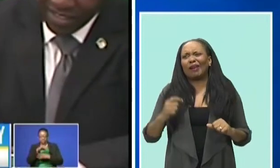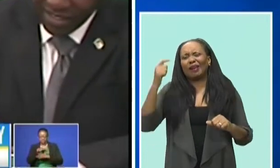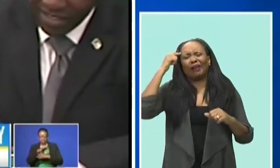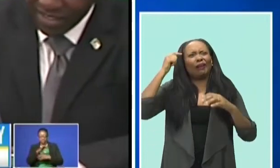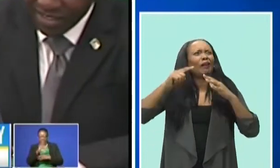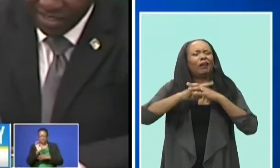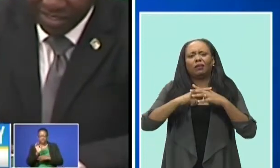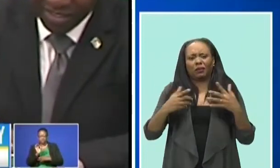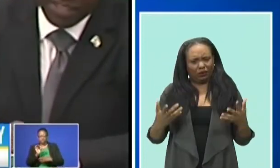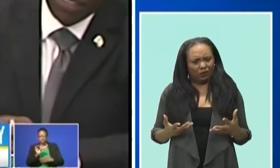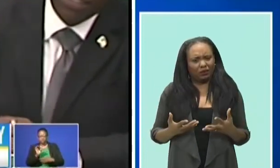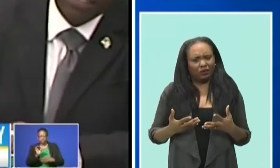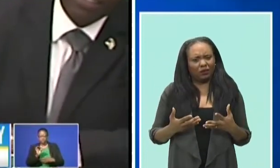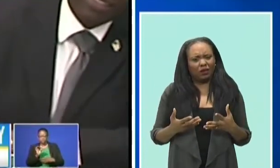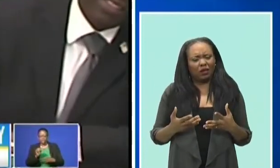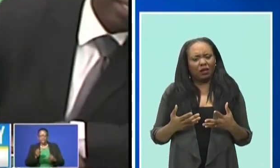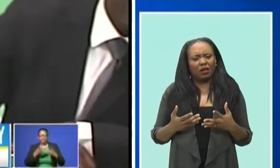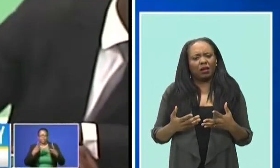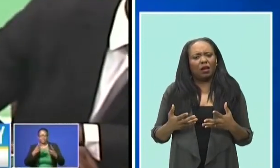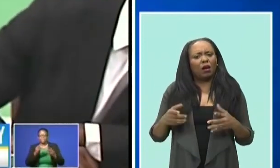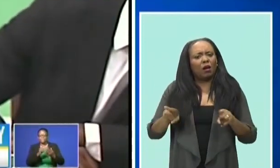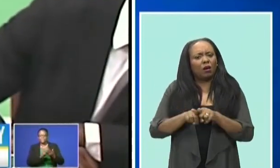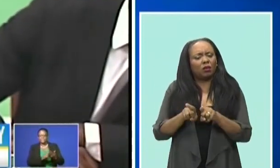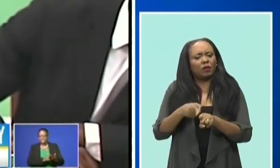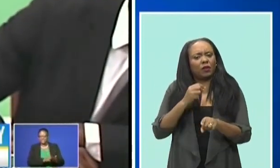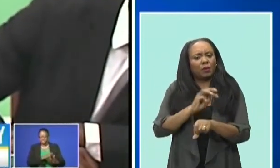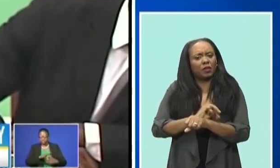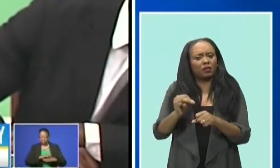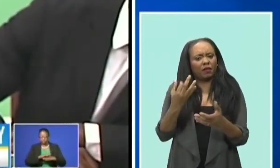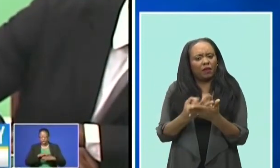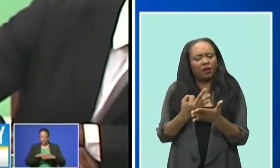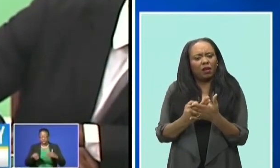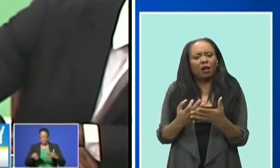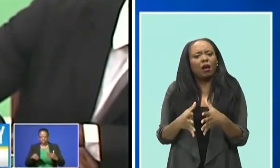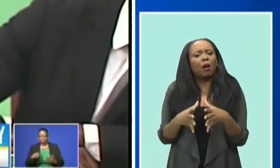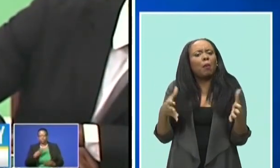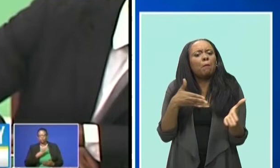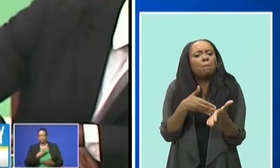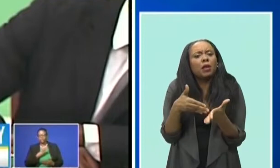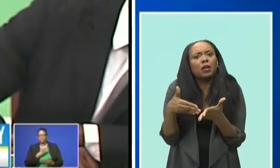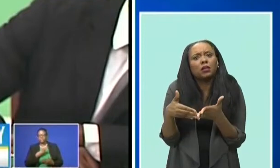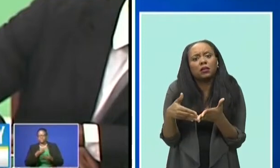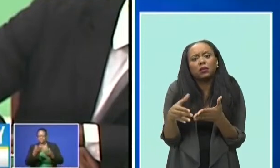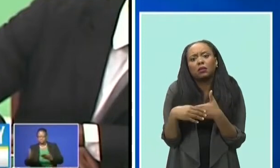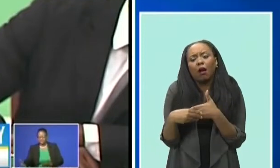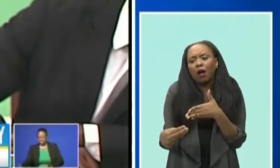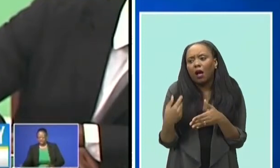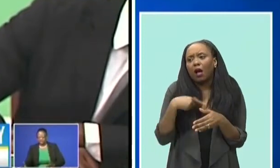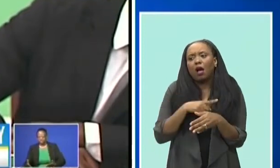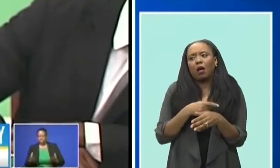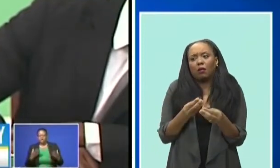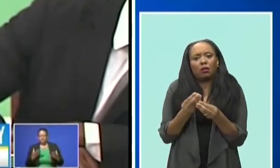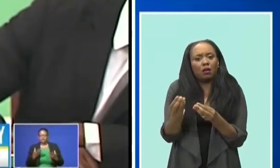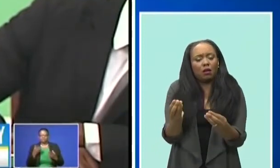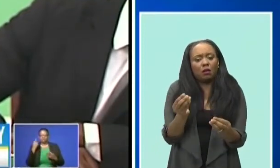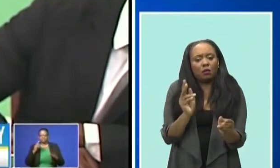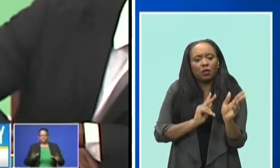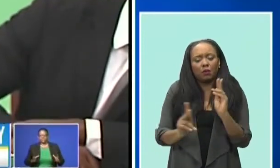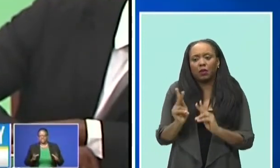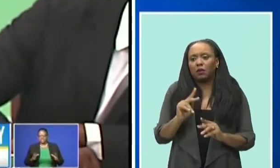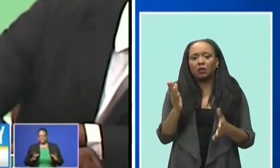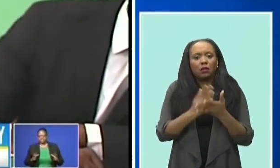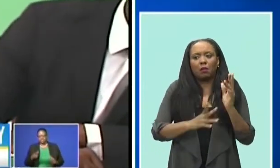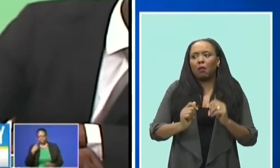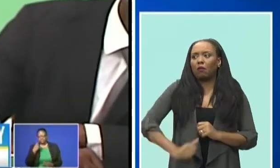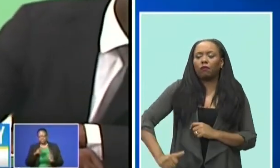of Finance how much millions of dollars we spend annually on vacation leave. Individuals who refuse to take